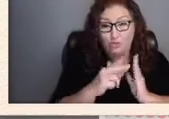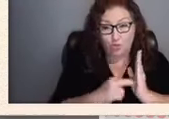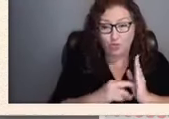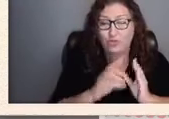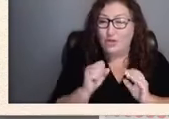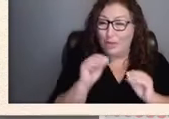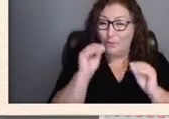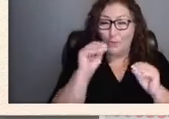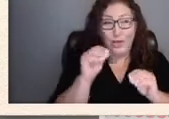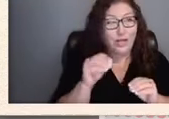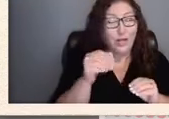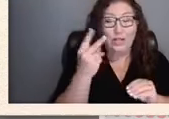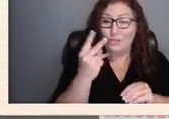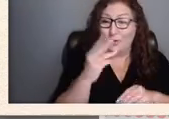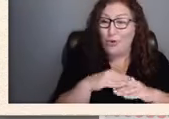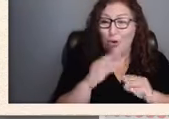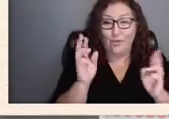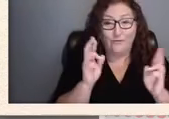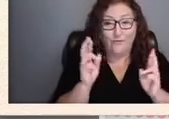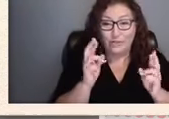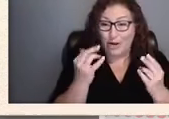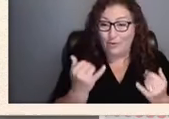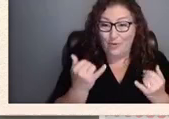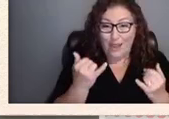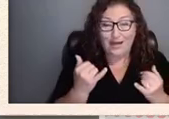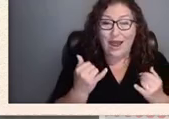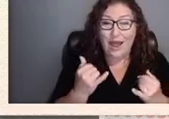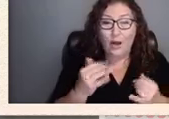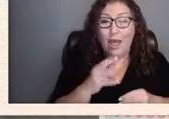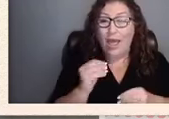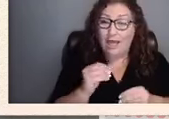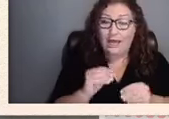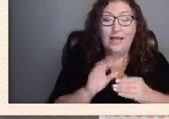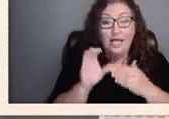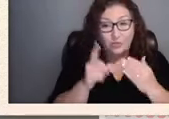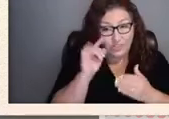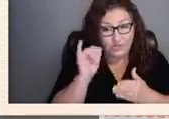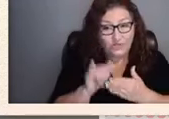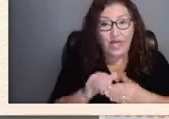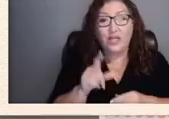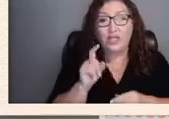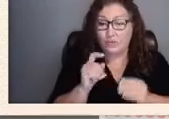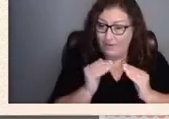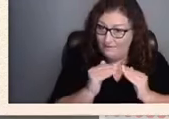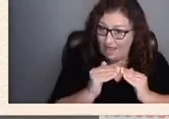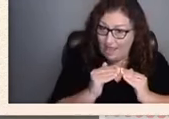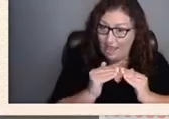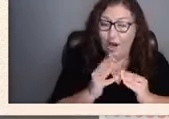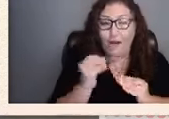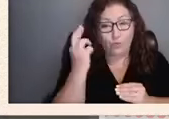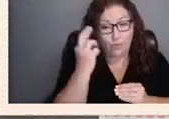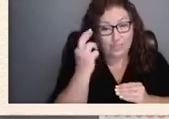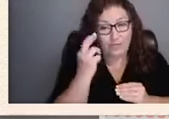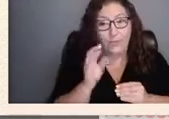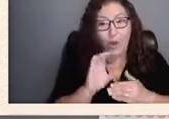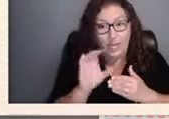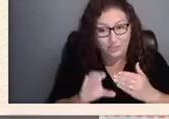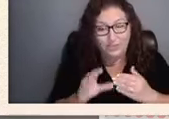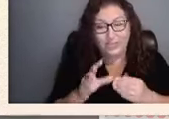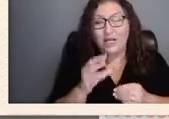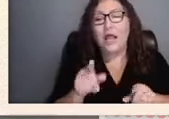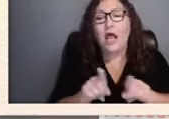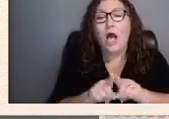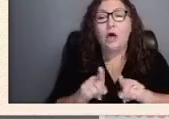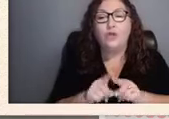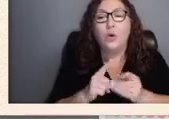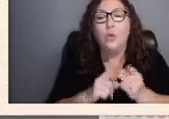now, as well as clear consequences for them. They should be fair and reasonable consequences, and also what you would do